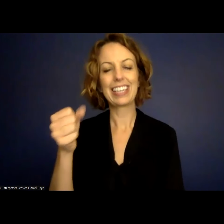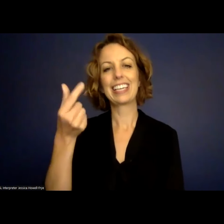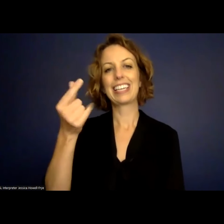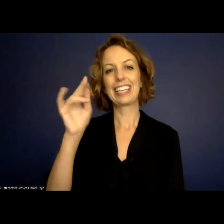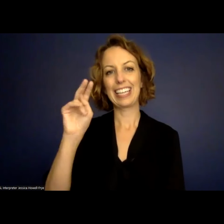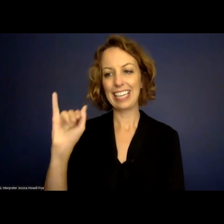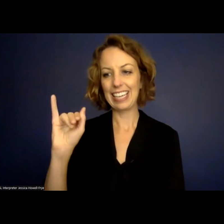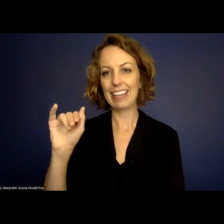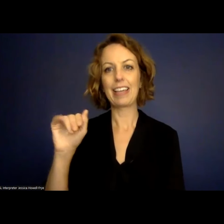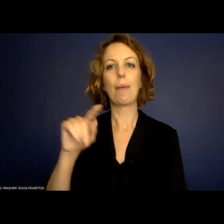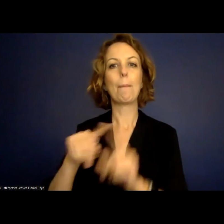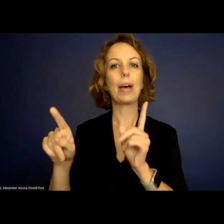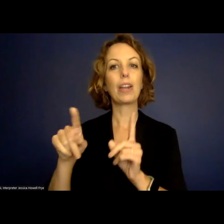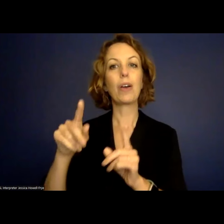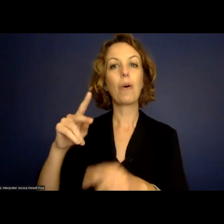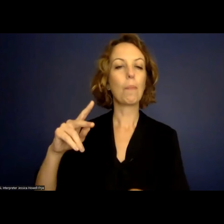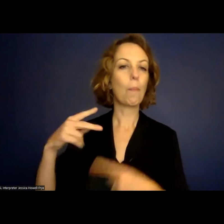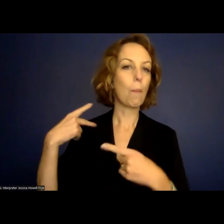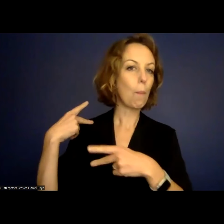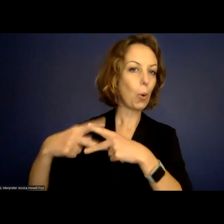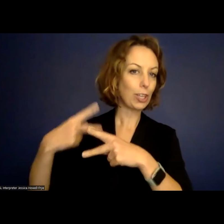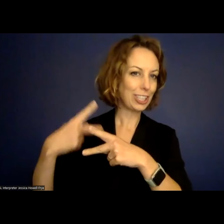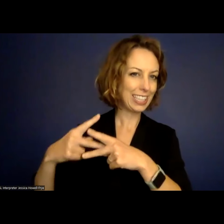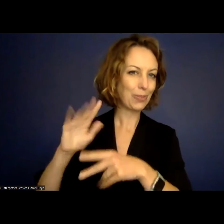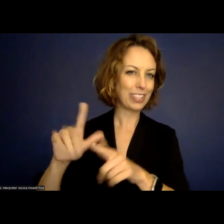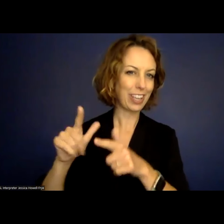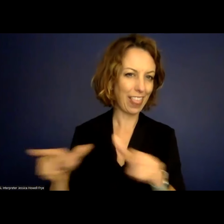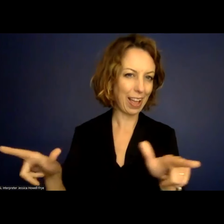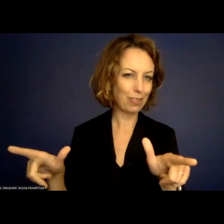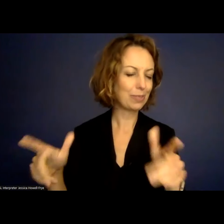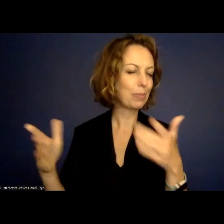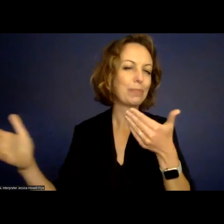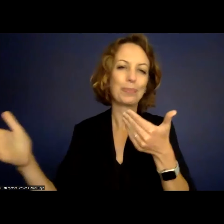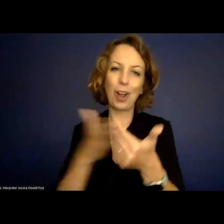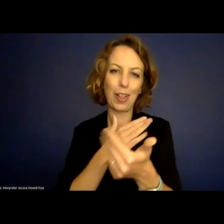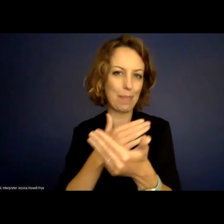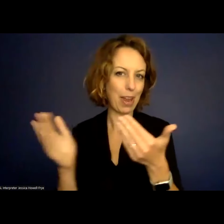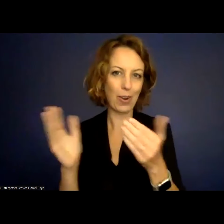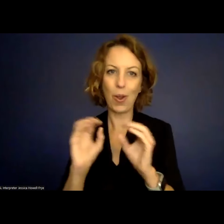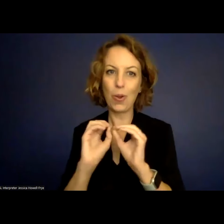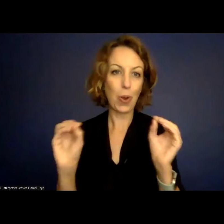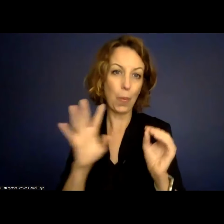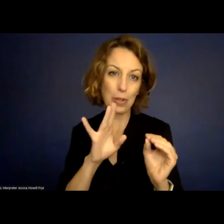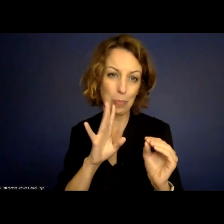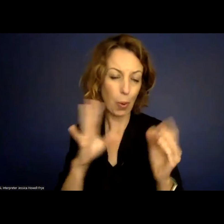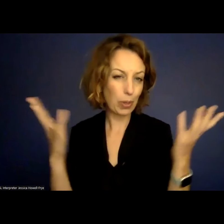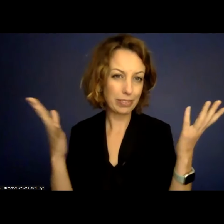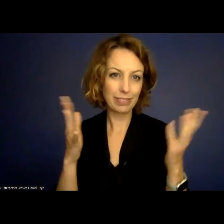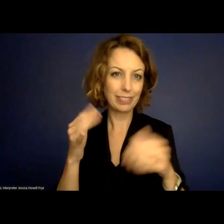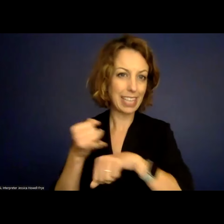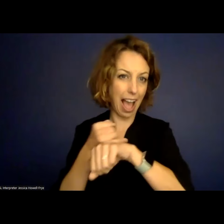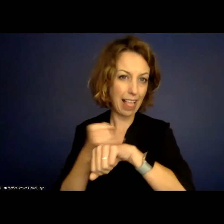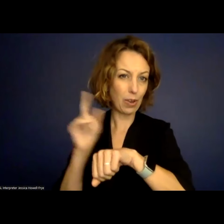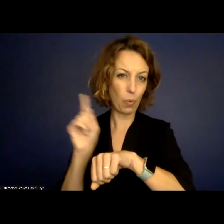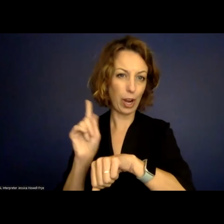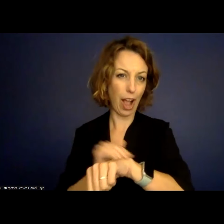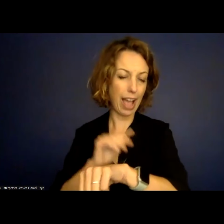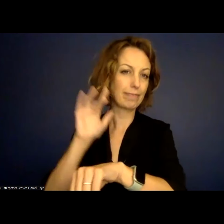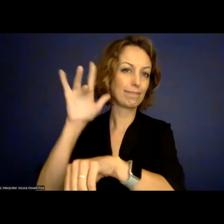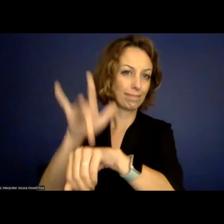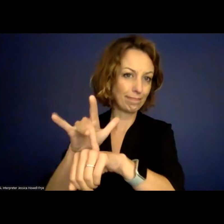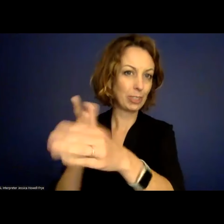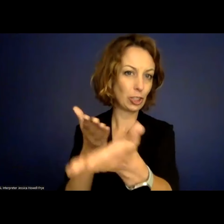where Portuguese was the official language. And in the end, it hardly mattered. Almost no one spoke it anyway on the island where I served.